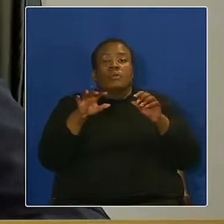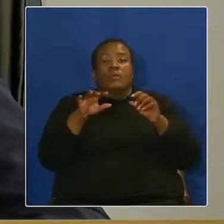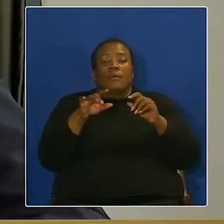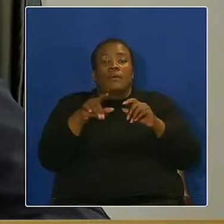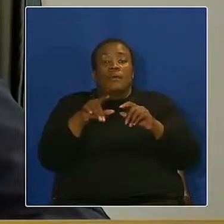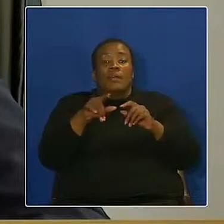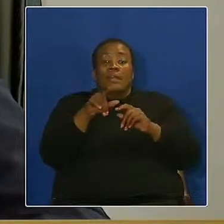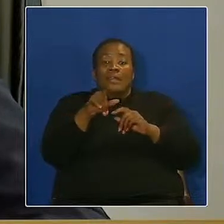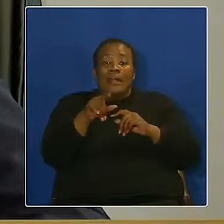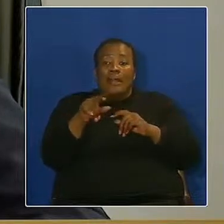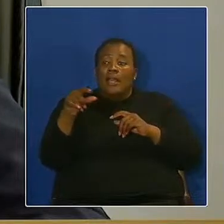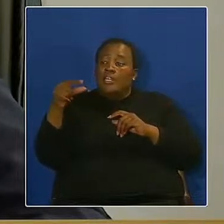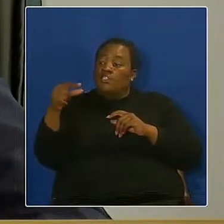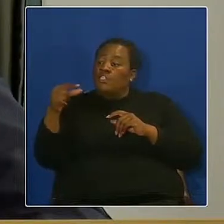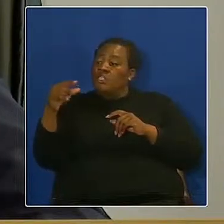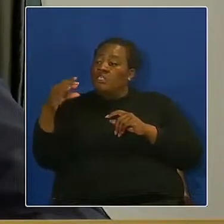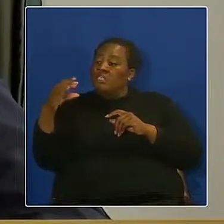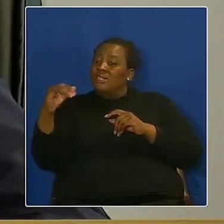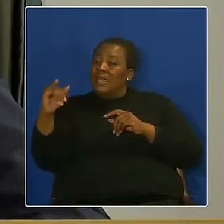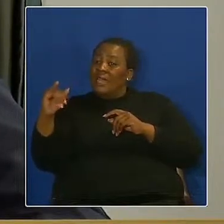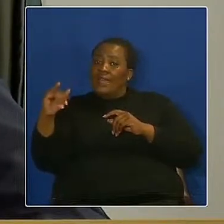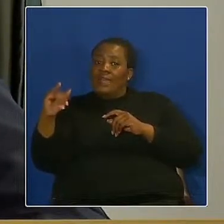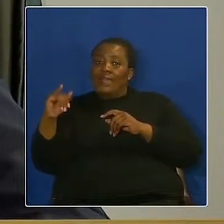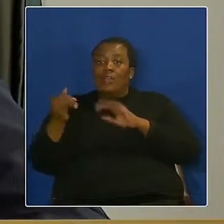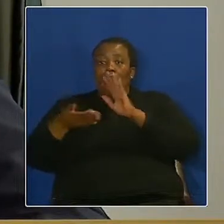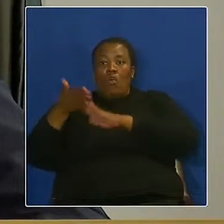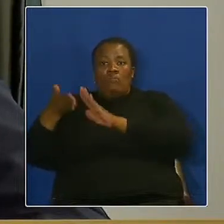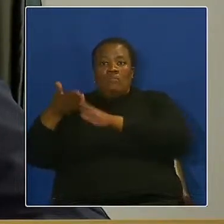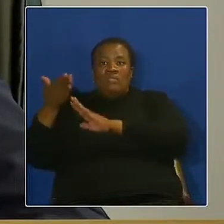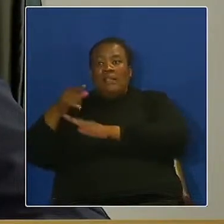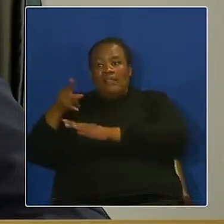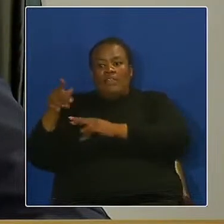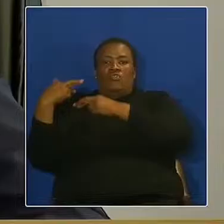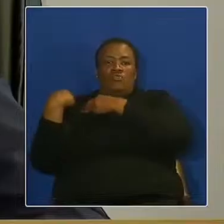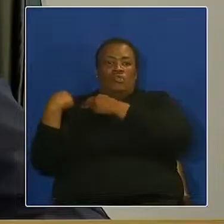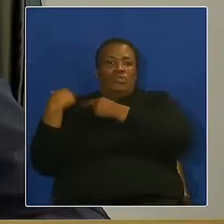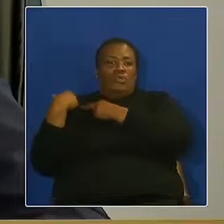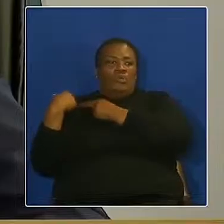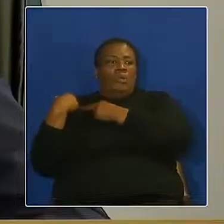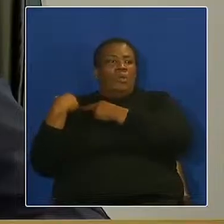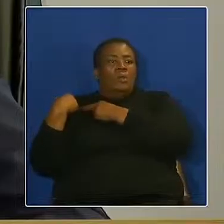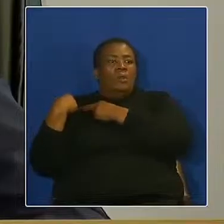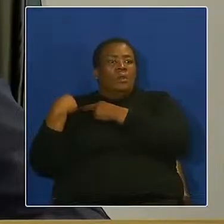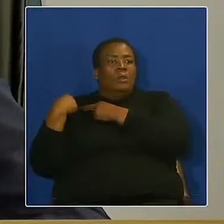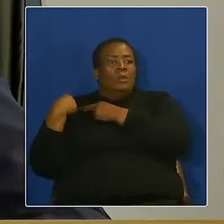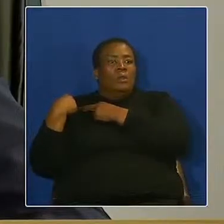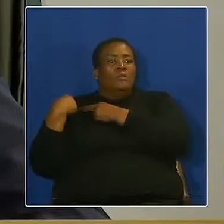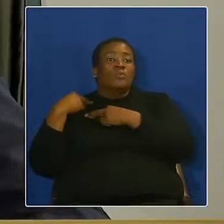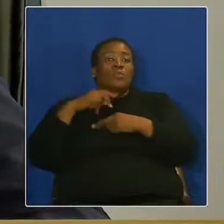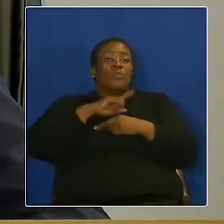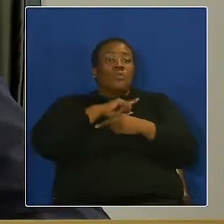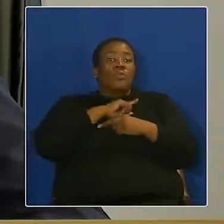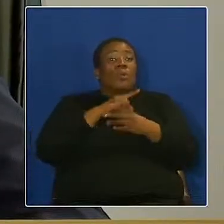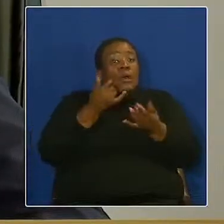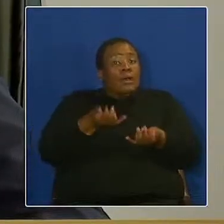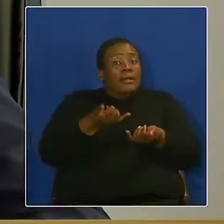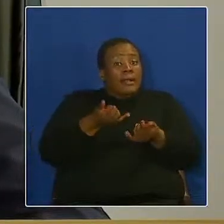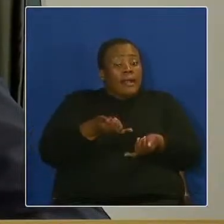the GCI ops that is responsible. Hence, then there was a campaign